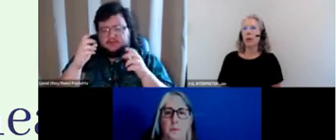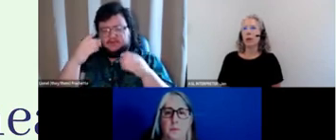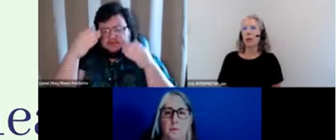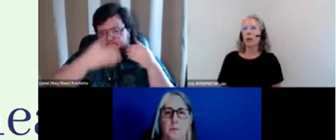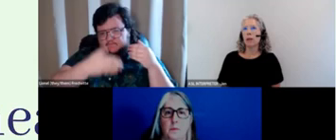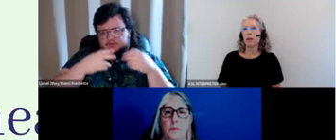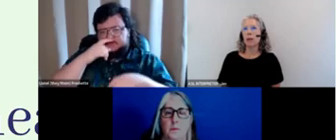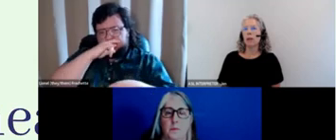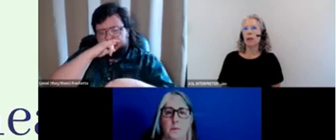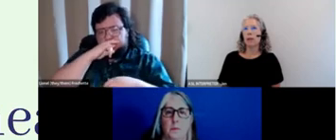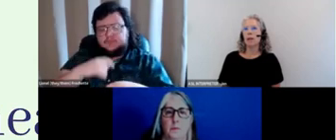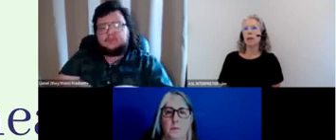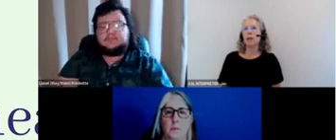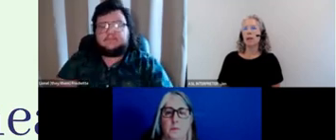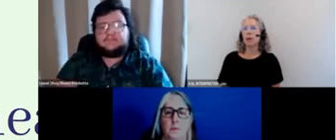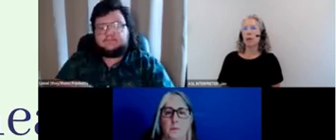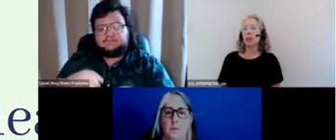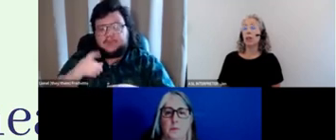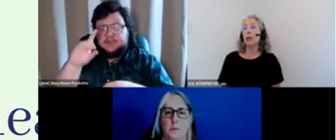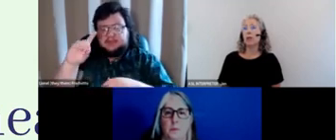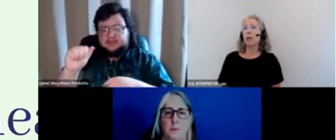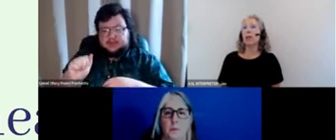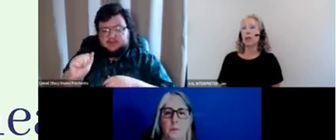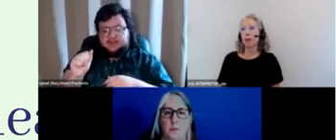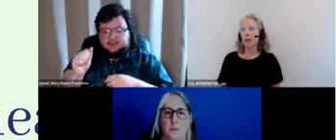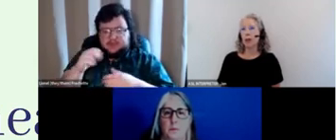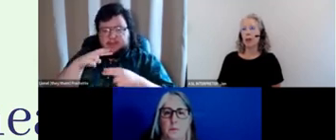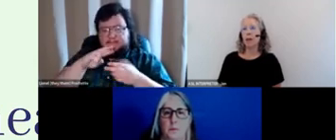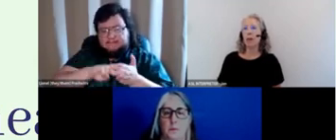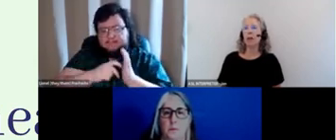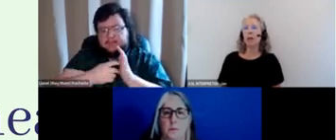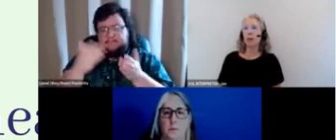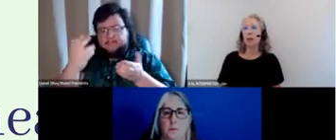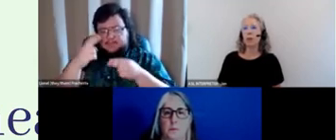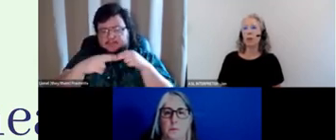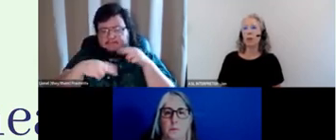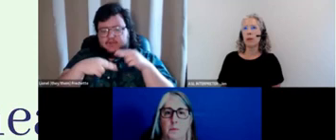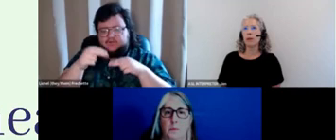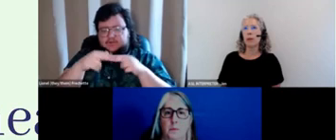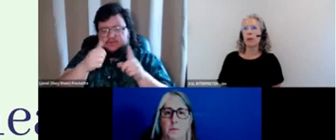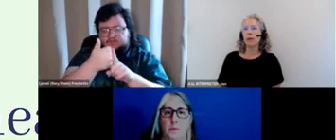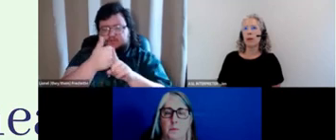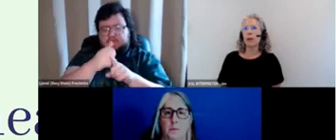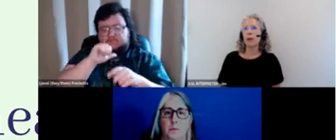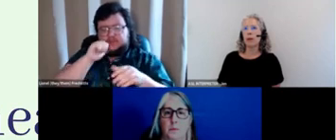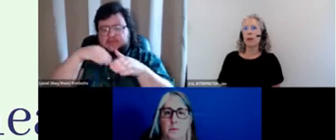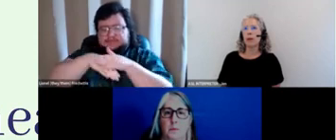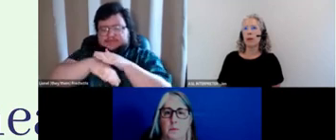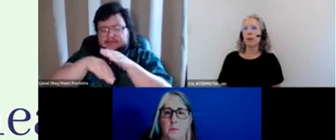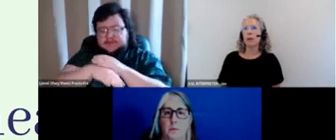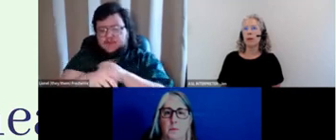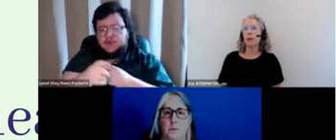want to discuss a very vulnerable issue in front of their children, so they can't bring their children to the appointment.